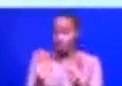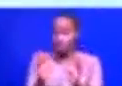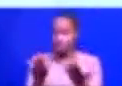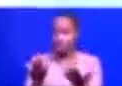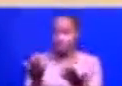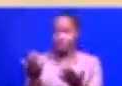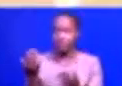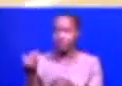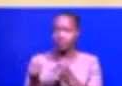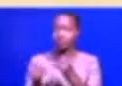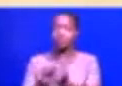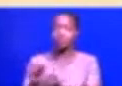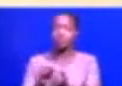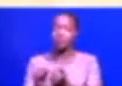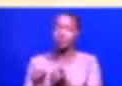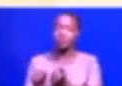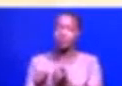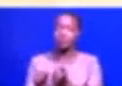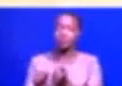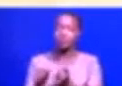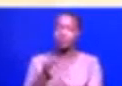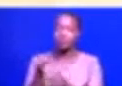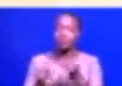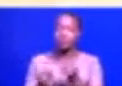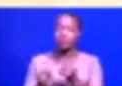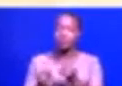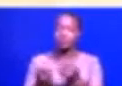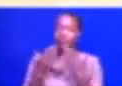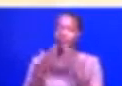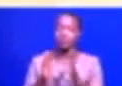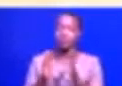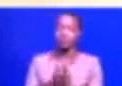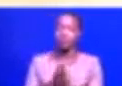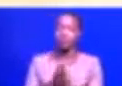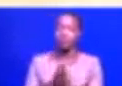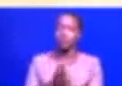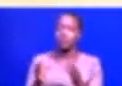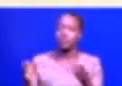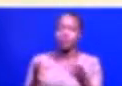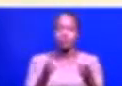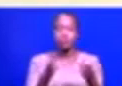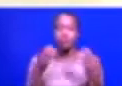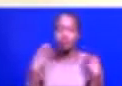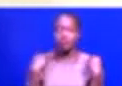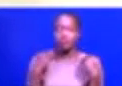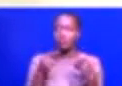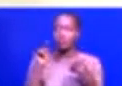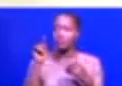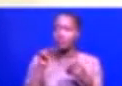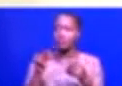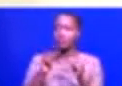up by Friday, or by the end of this weekend, we will be done with our classification games. And therefore, the teams